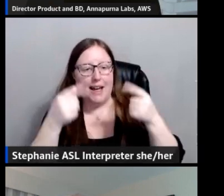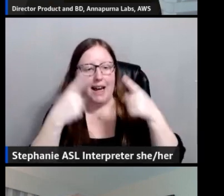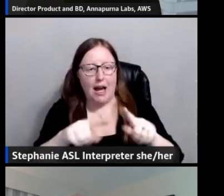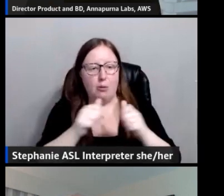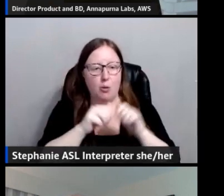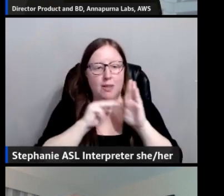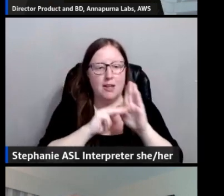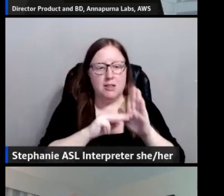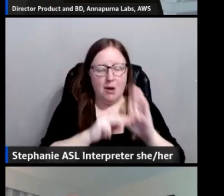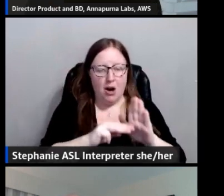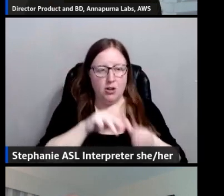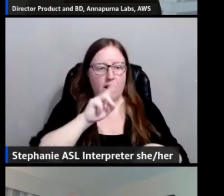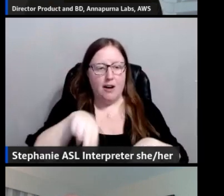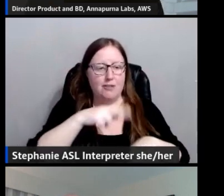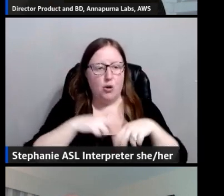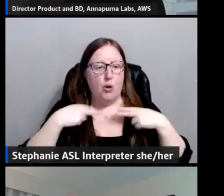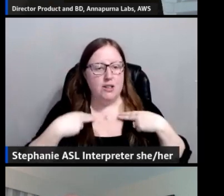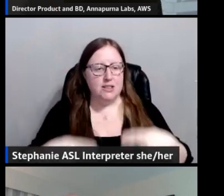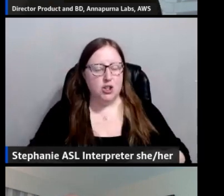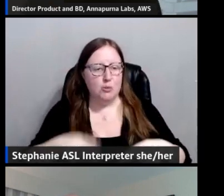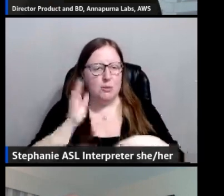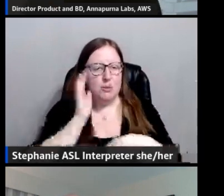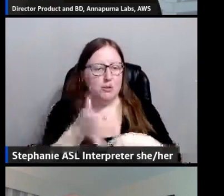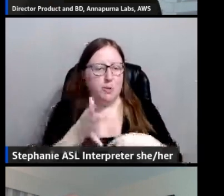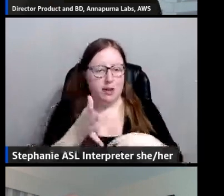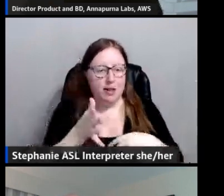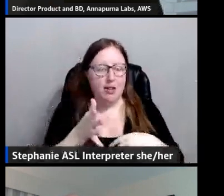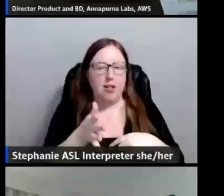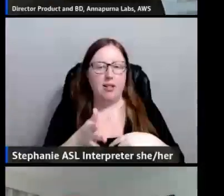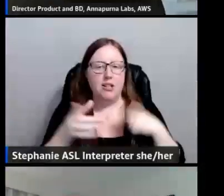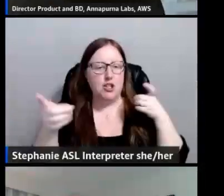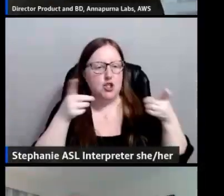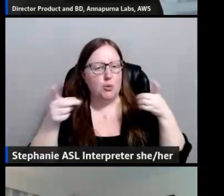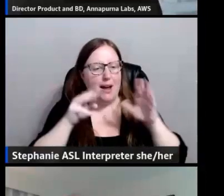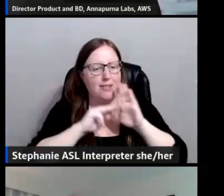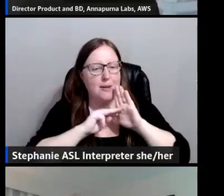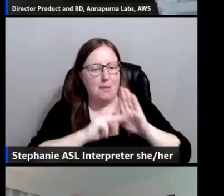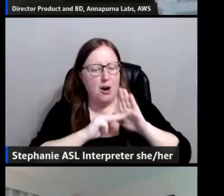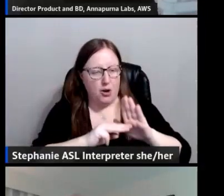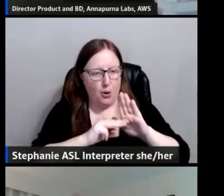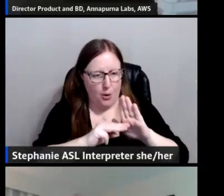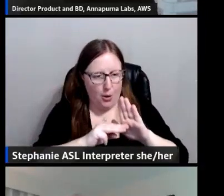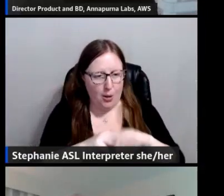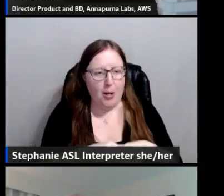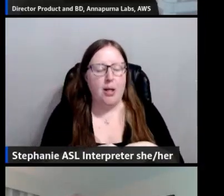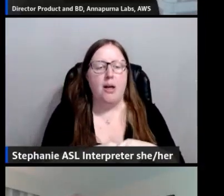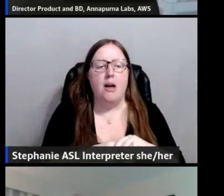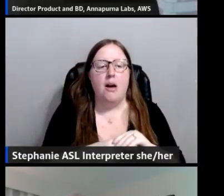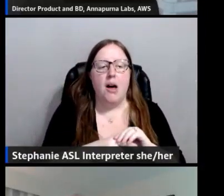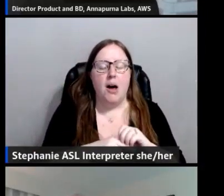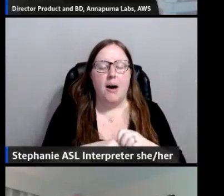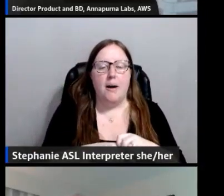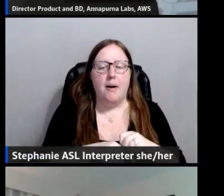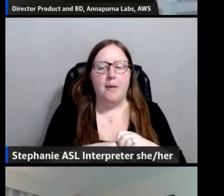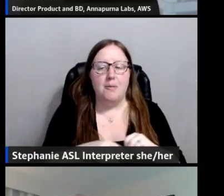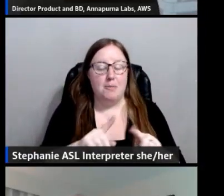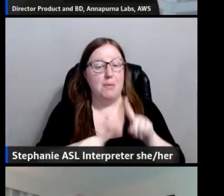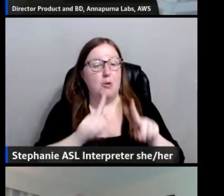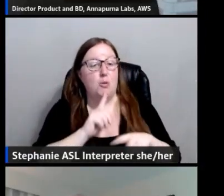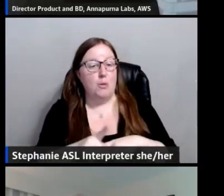models, and of course, humans will kind of direct the model what to do in terms of prompt engineering, like I mentioned. But really,